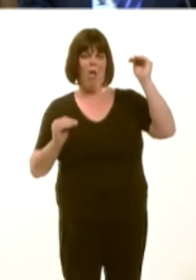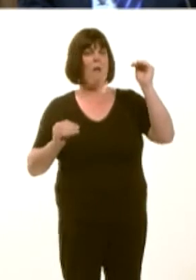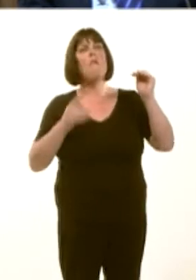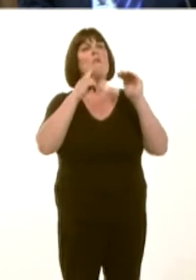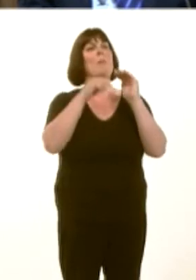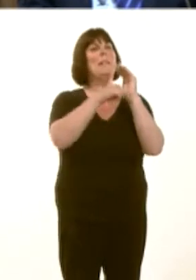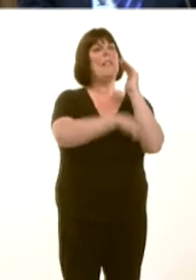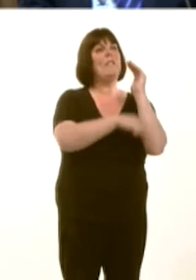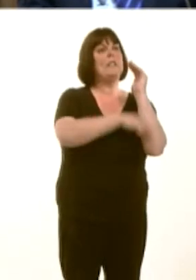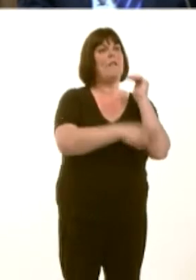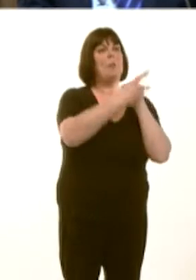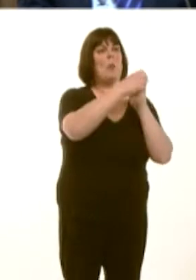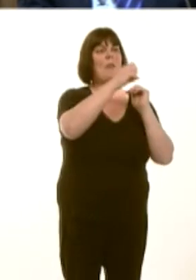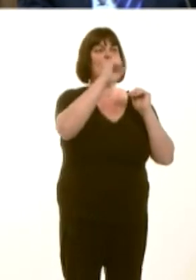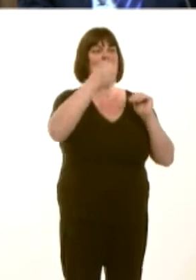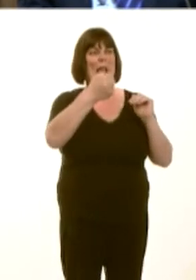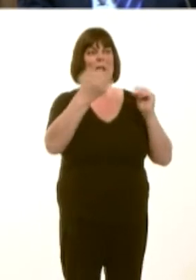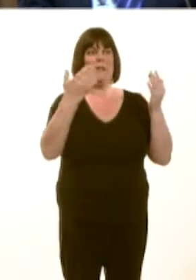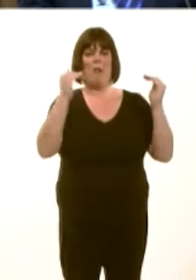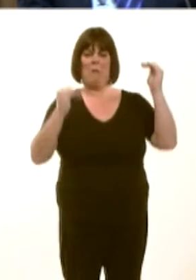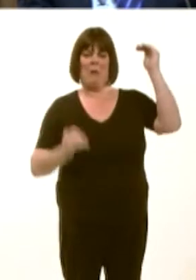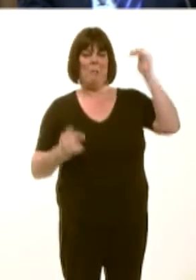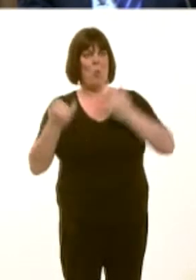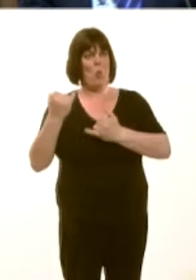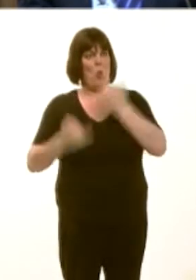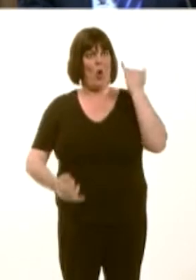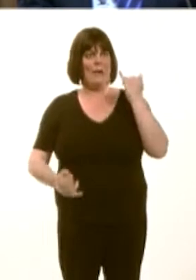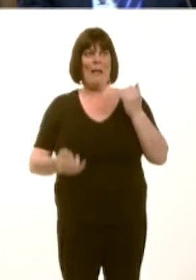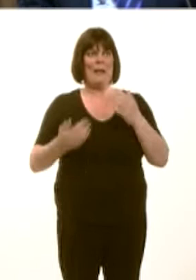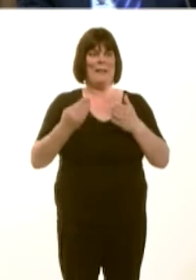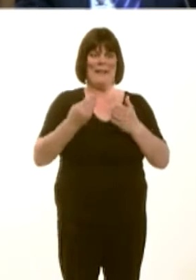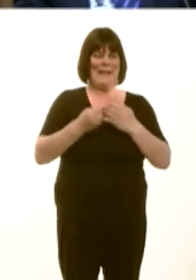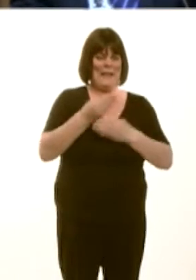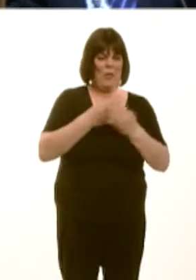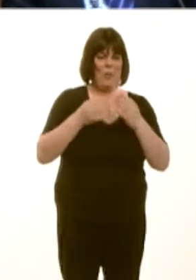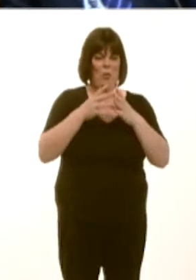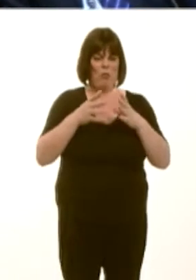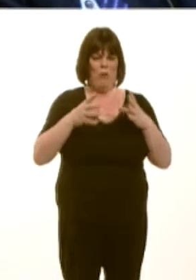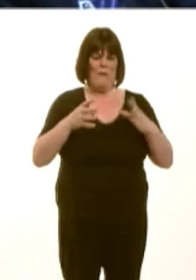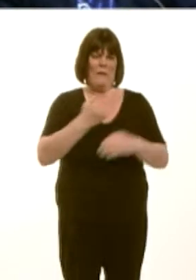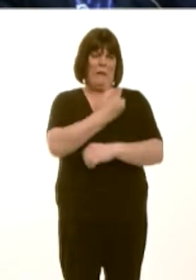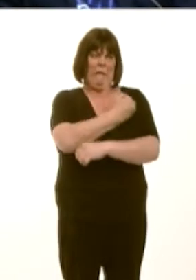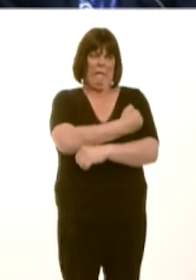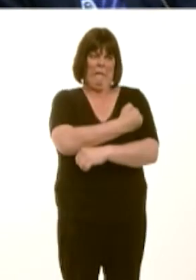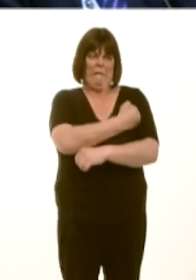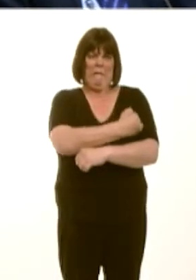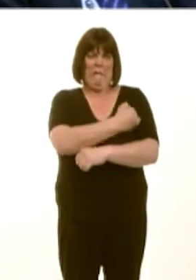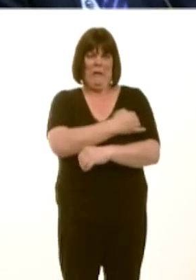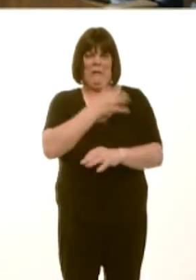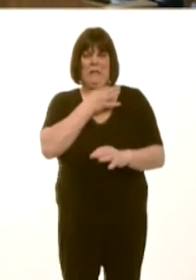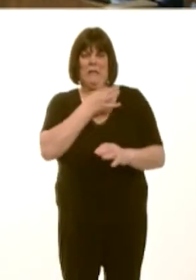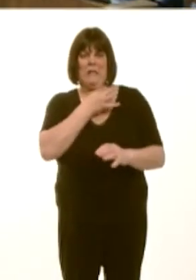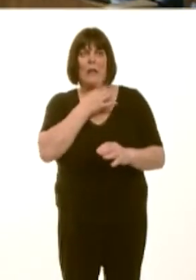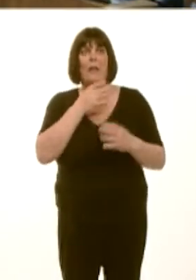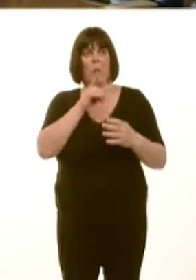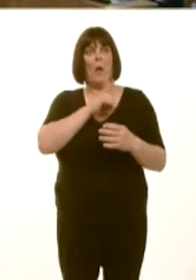in 2010, and we know that any economic growth is very fragile, and so we know now that now is the time for a change in the UK